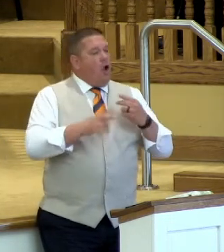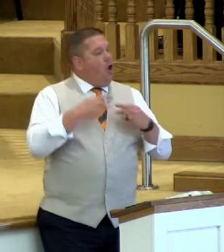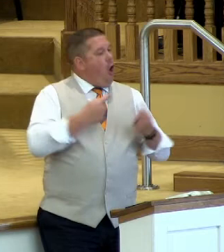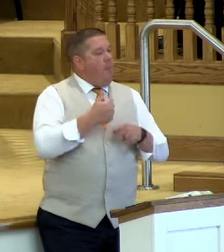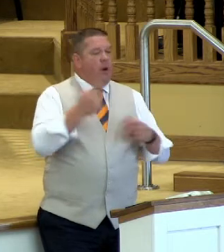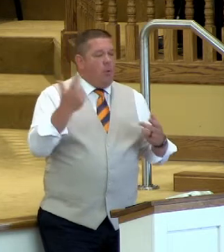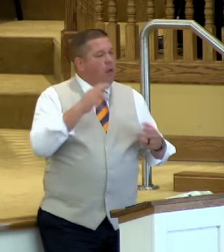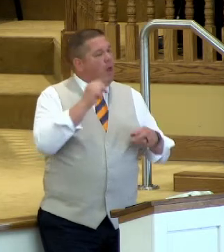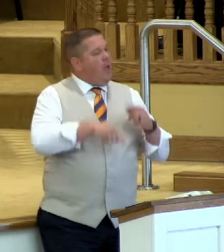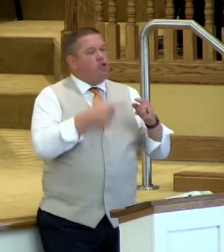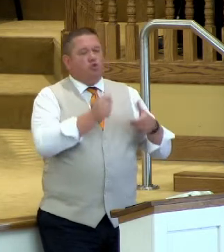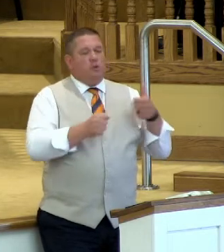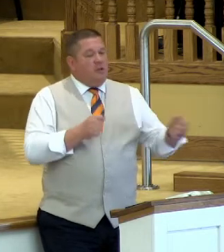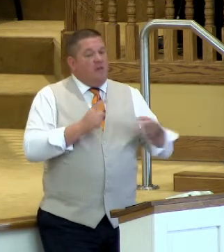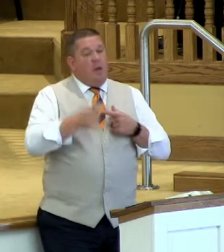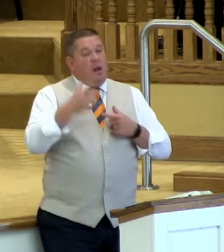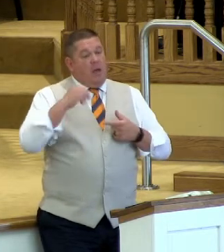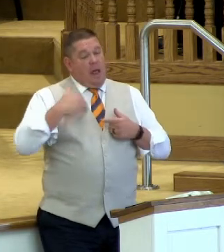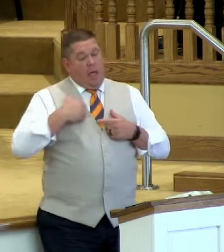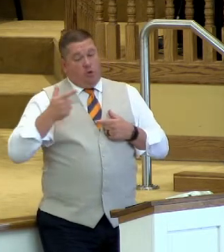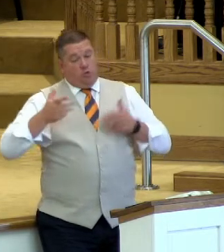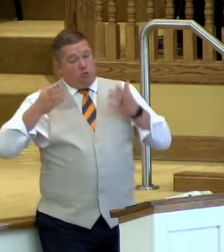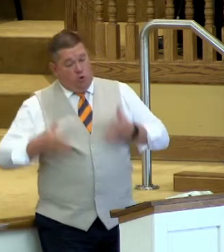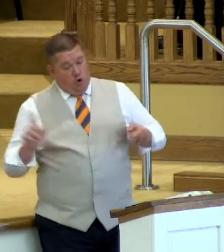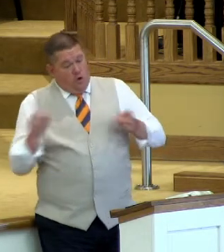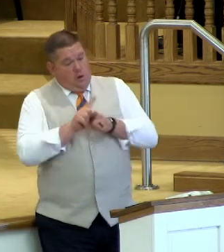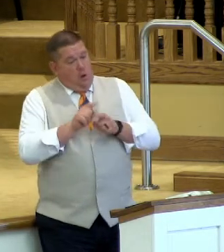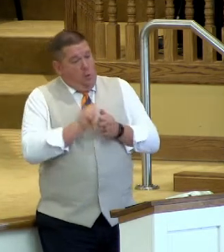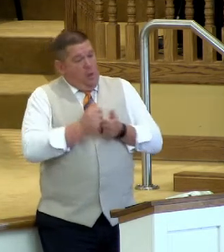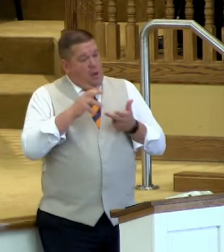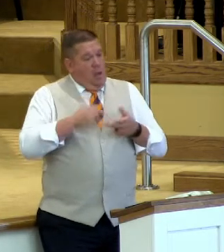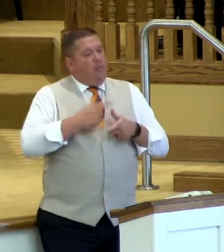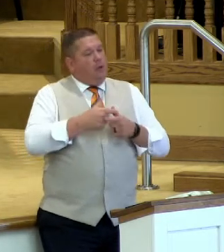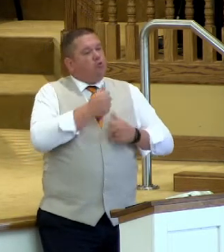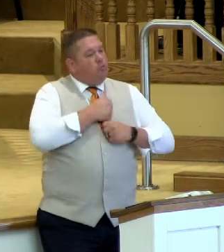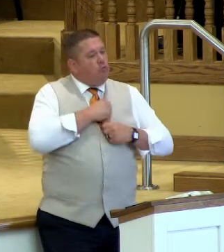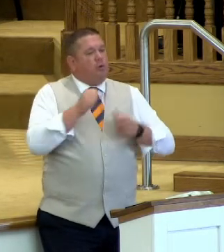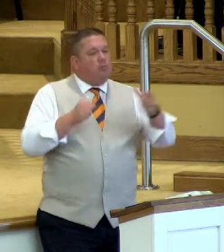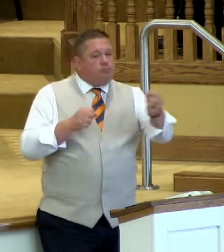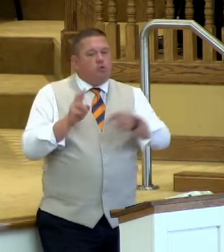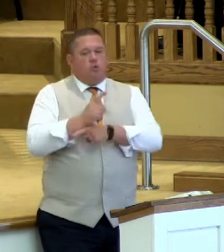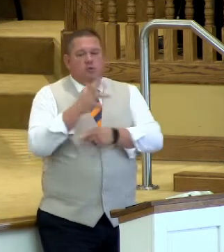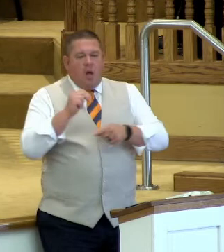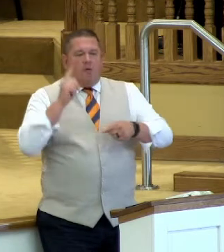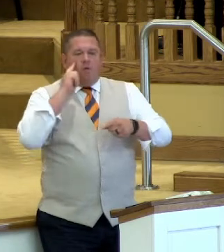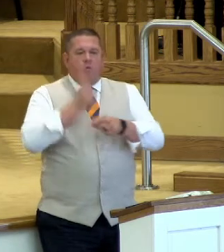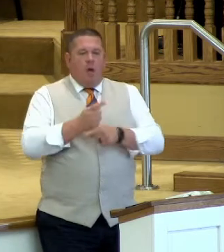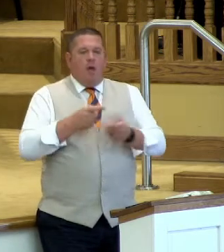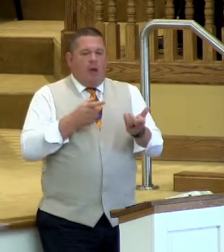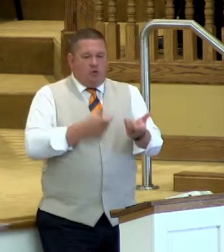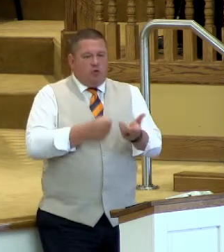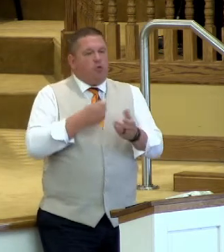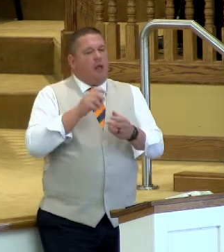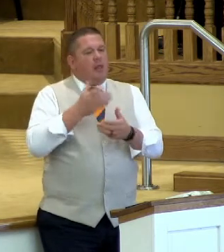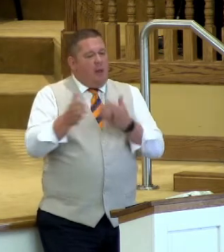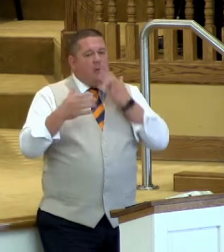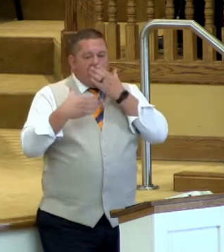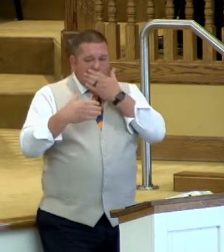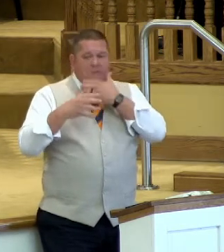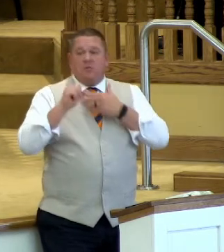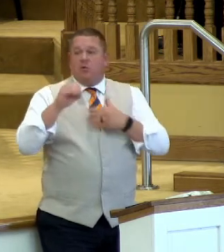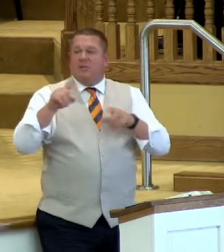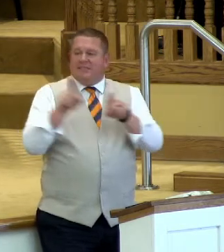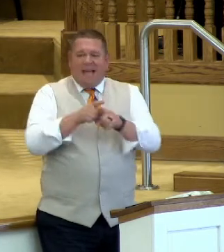anyone, the gun can't shoot itself, but if the gun has a shooter, then the shooter can shoot the gun and the shooter can shoot at stuff or